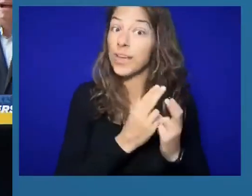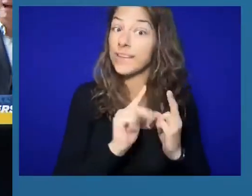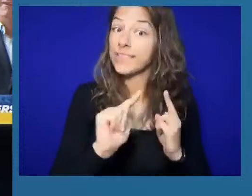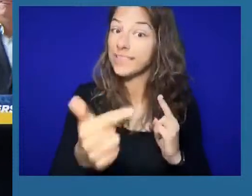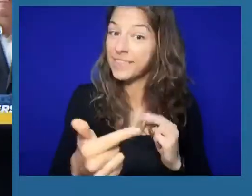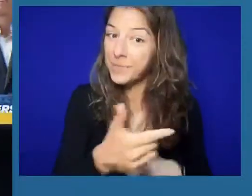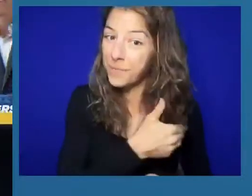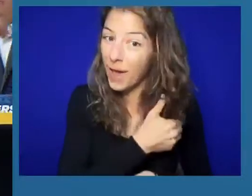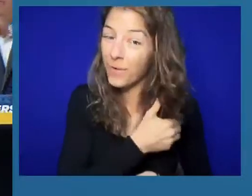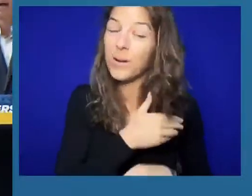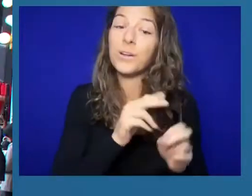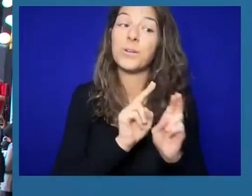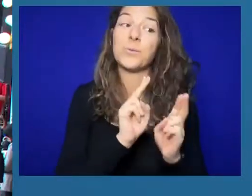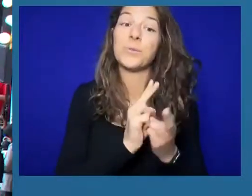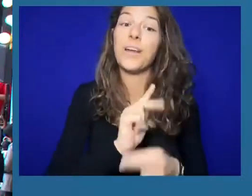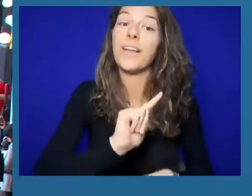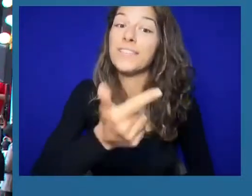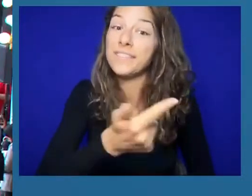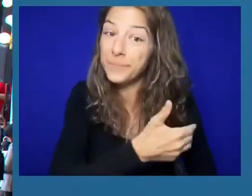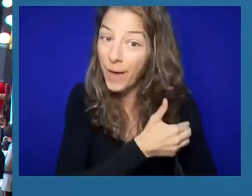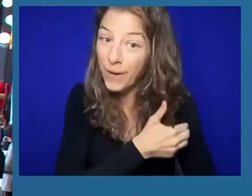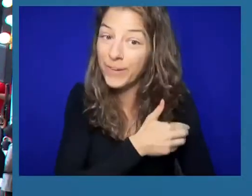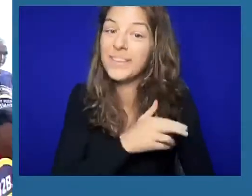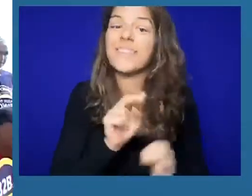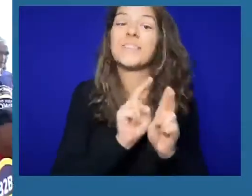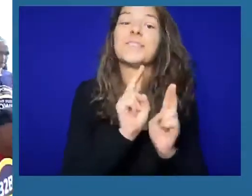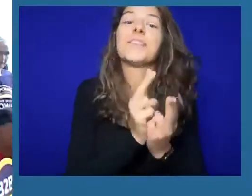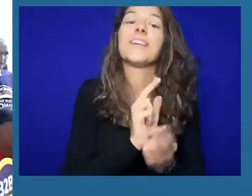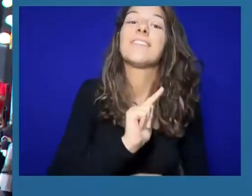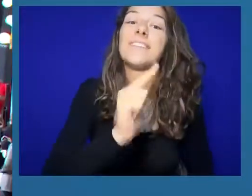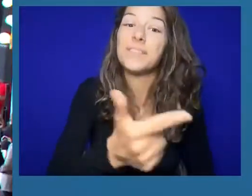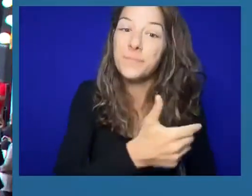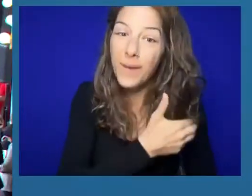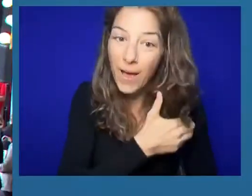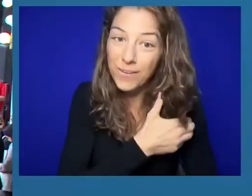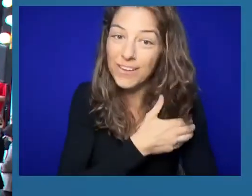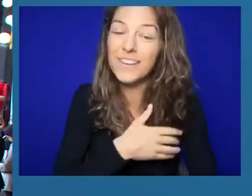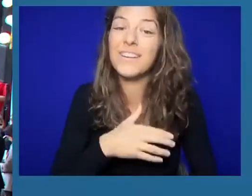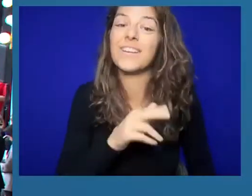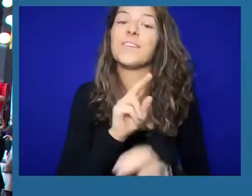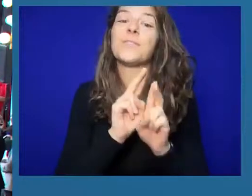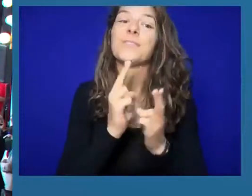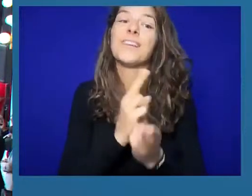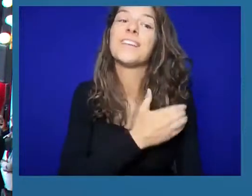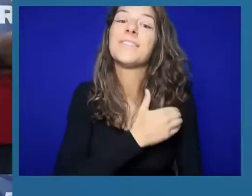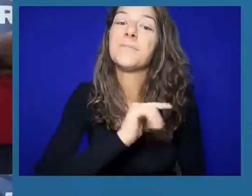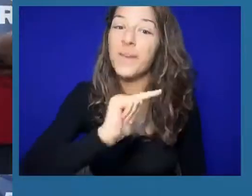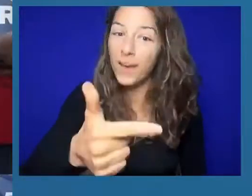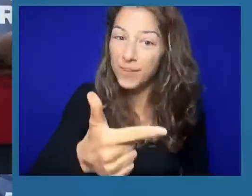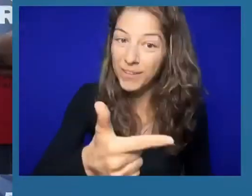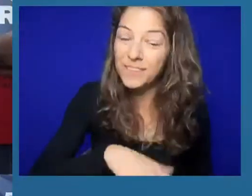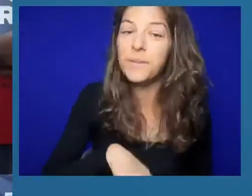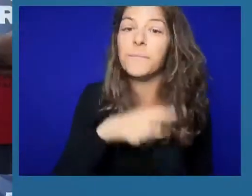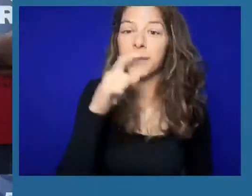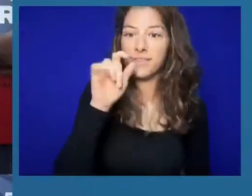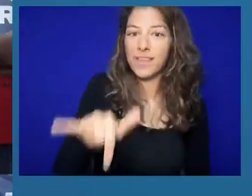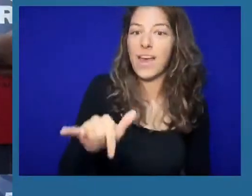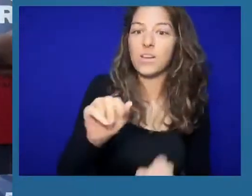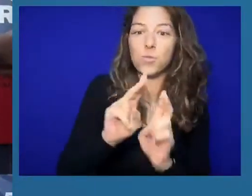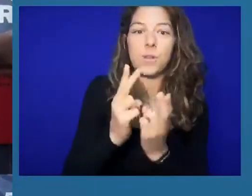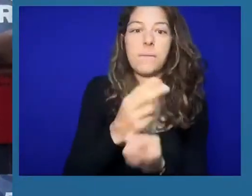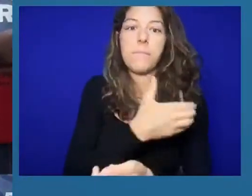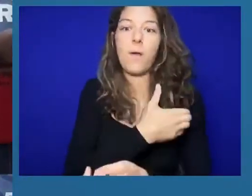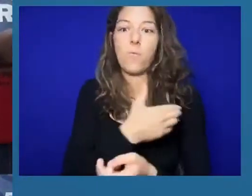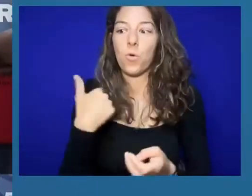Union! Power. Union! Power. Union! Power. Union! Power. Union! Power. And because of that union power that we have